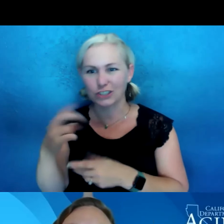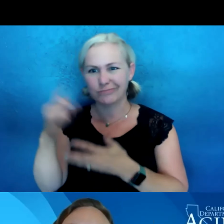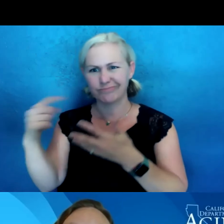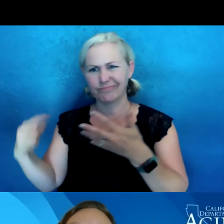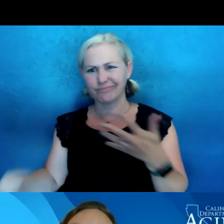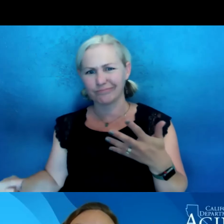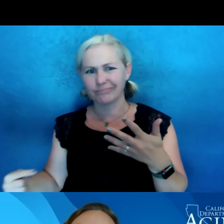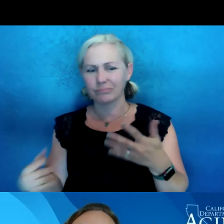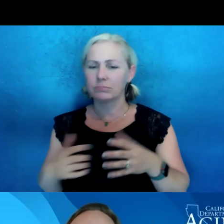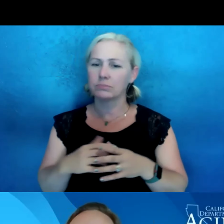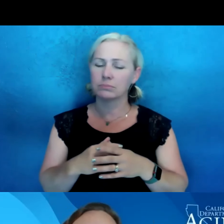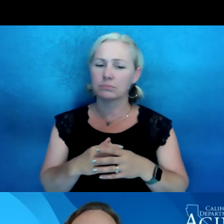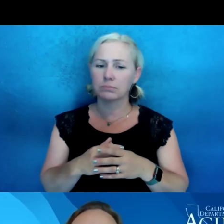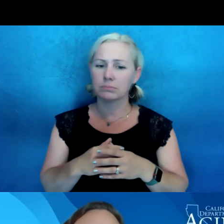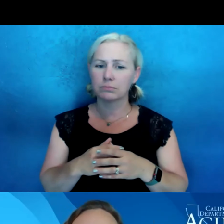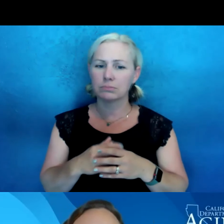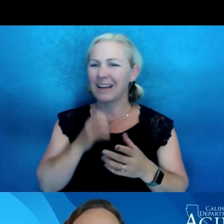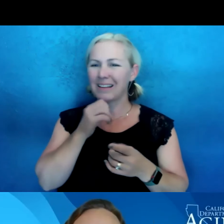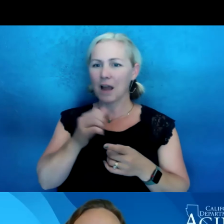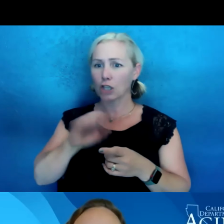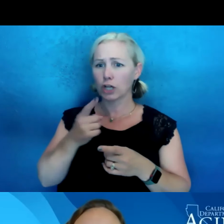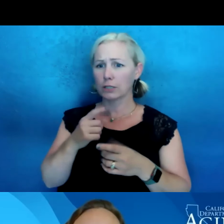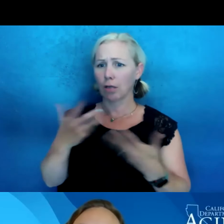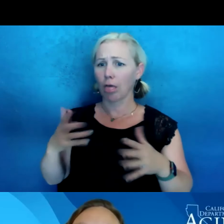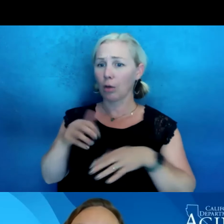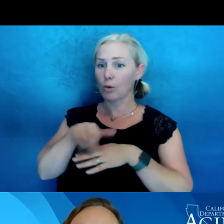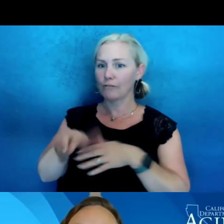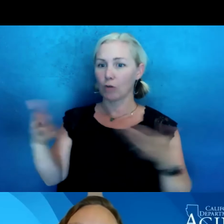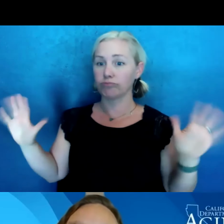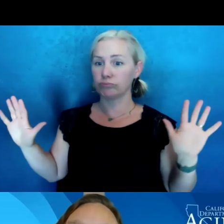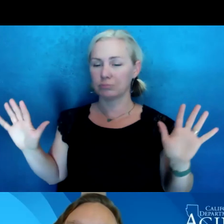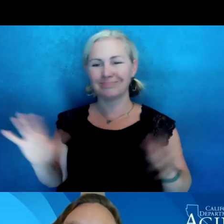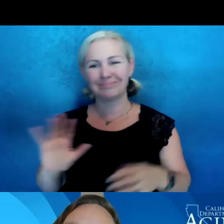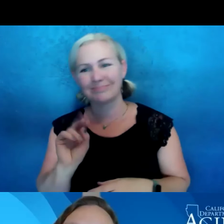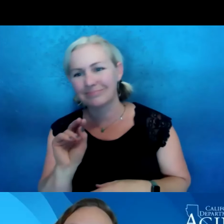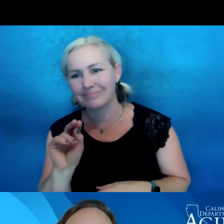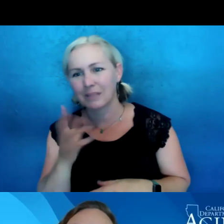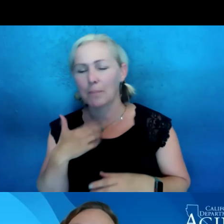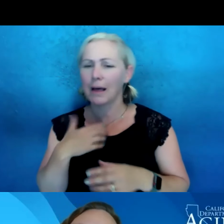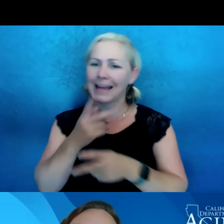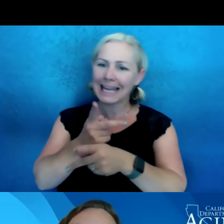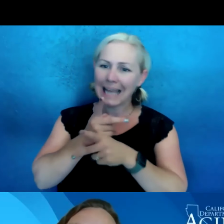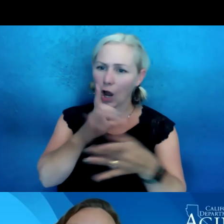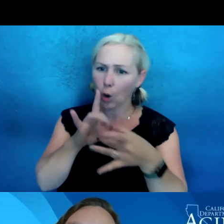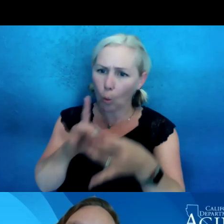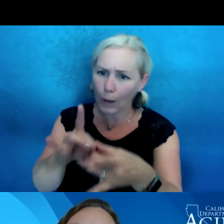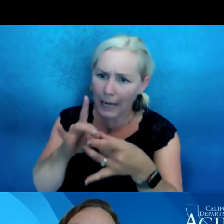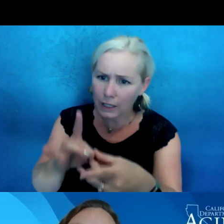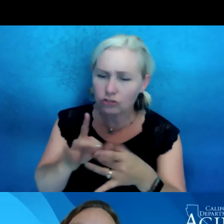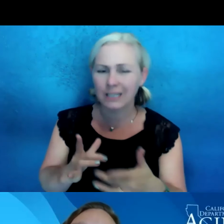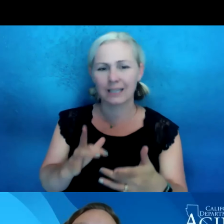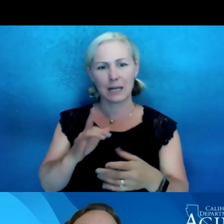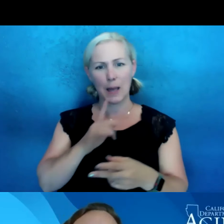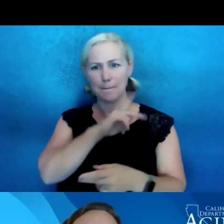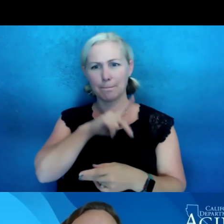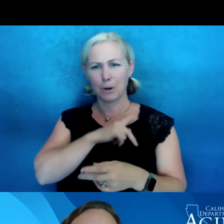more. And that is not just a referral, hardly. It's more than that. It's that care coordination, it's that personal